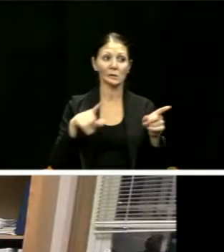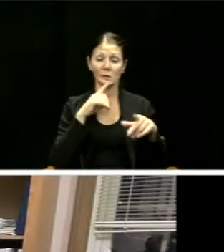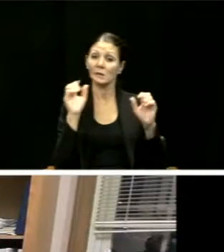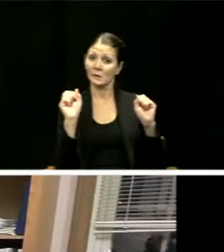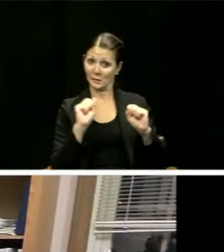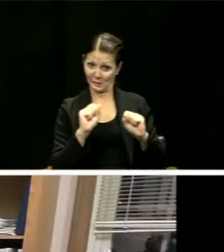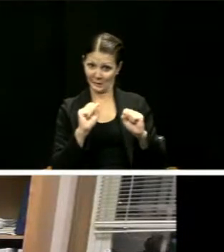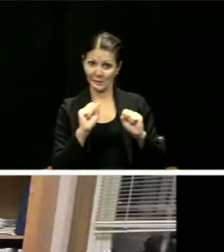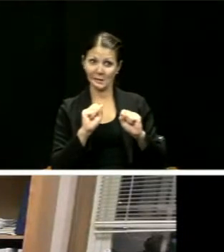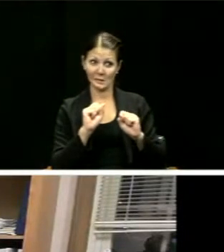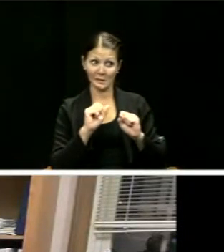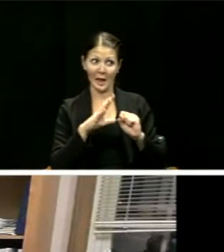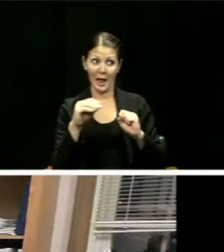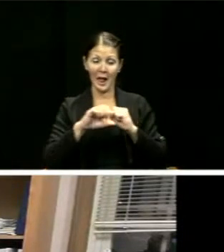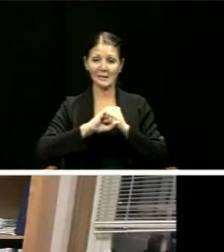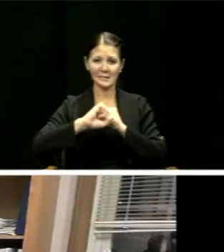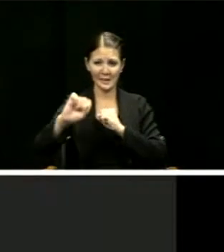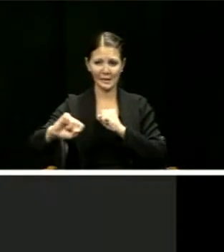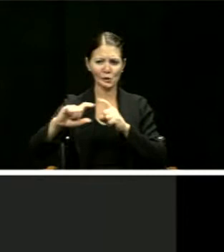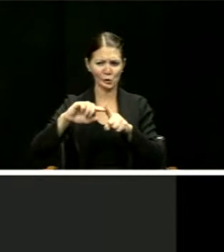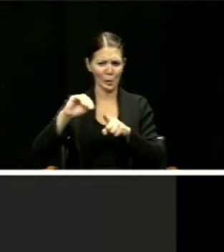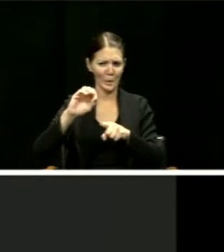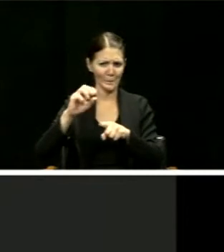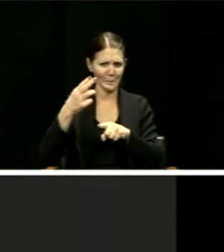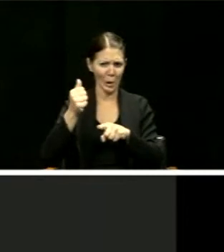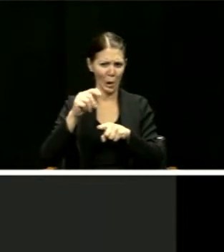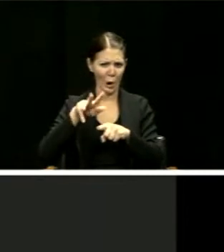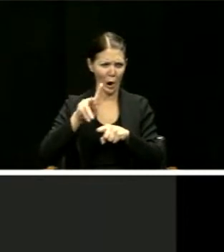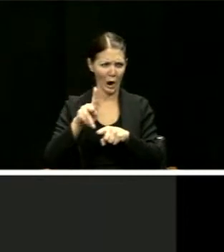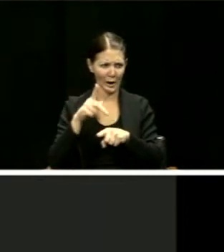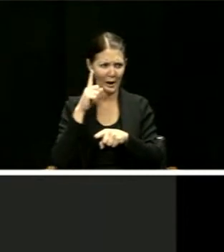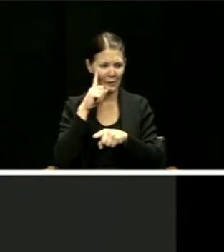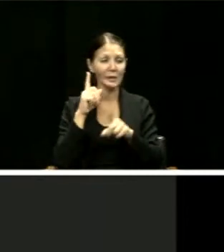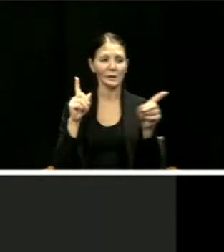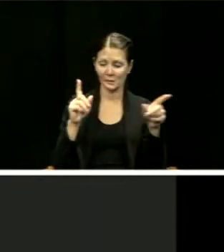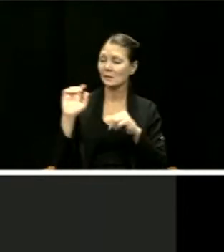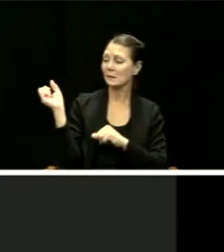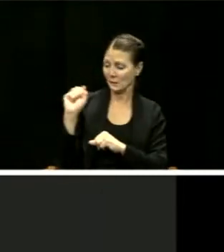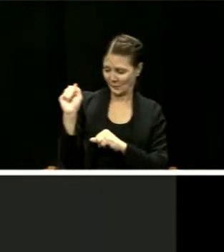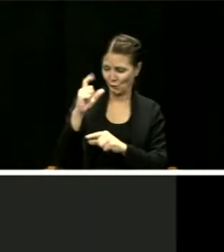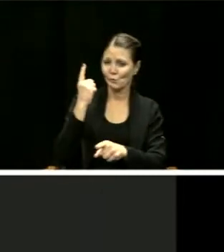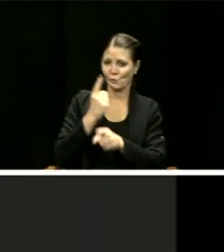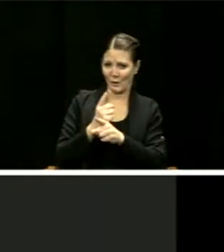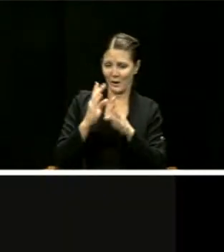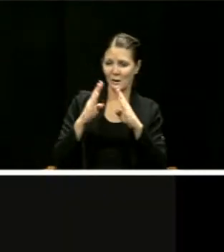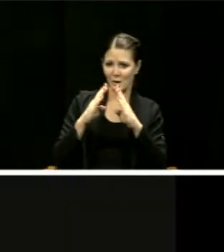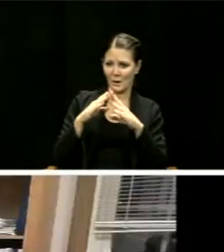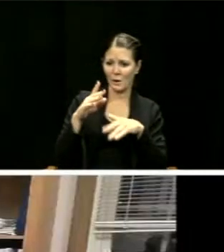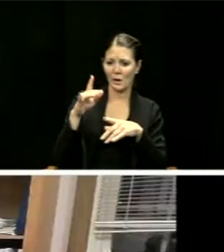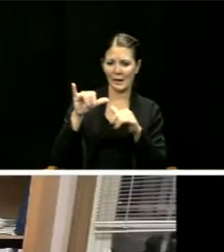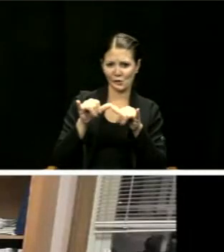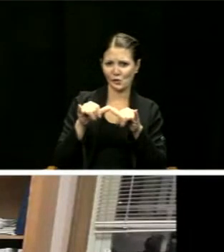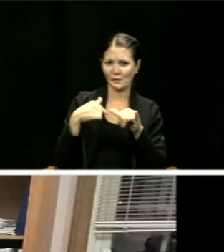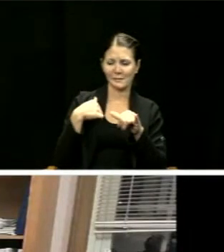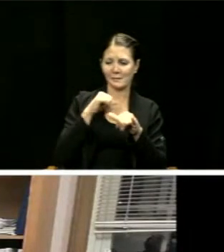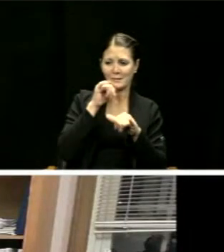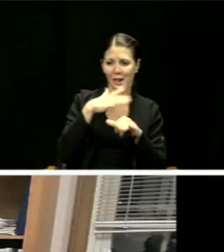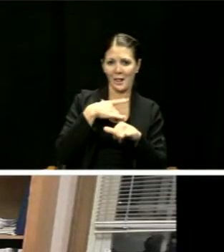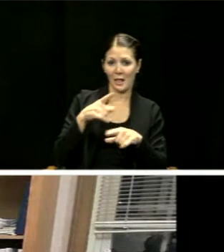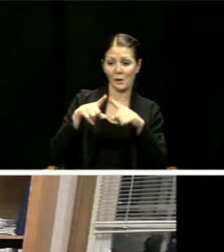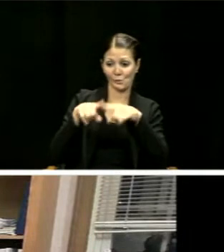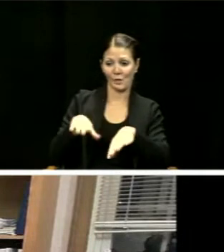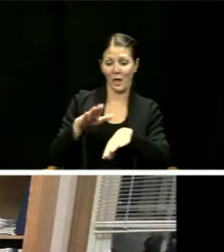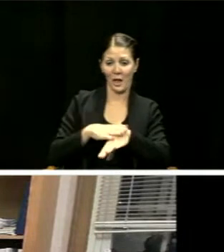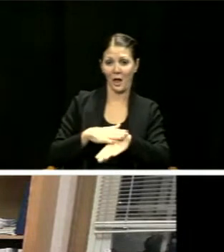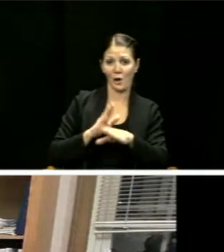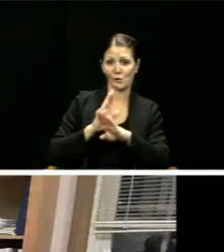curbs and then extending it to Mohawk, I believe. Right, and because as an engineer, I don't like relying on cross-country